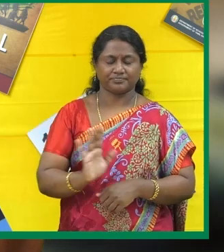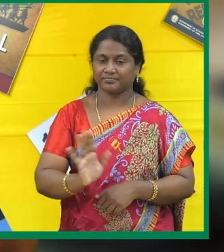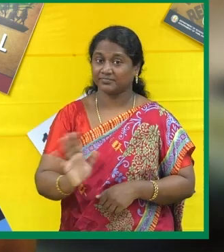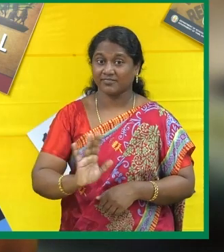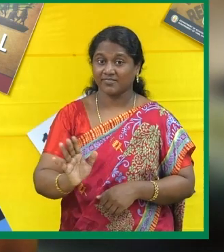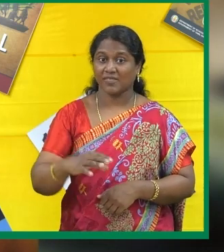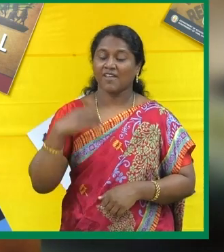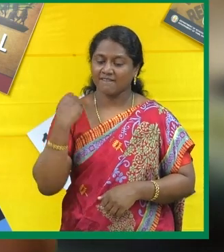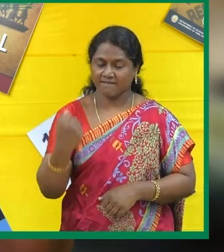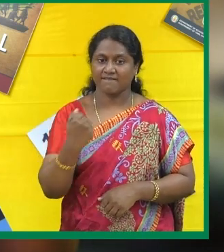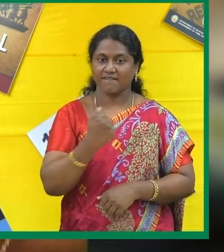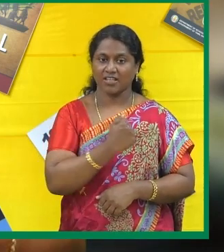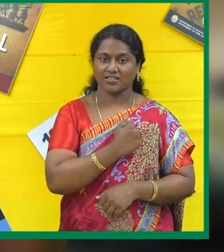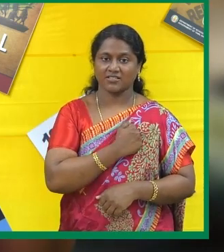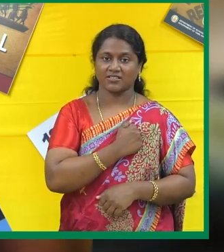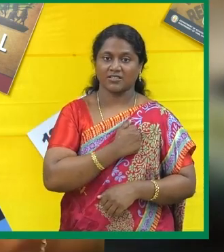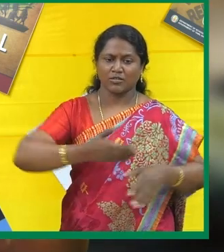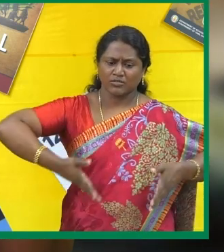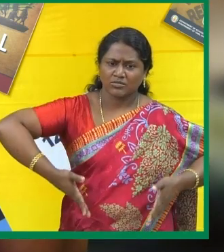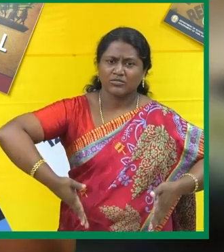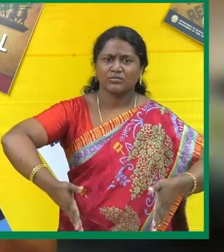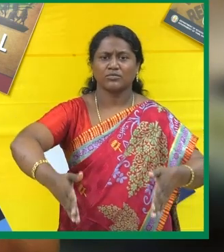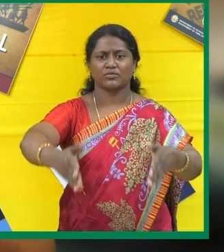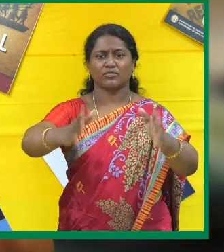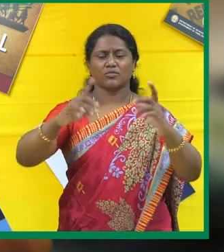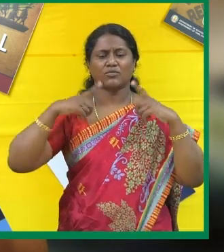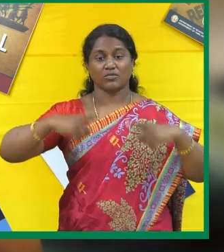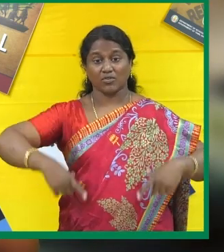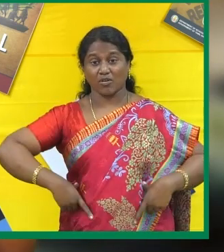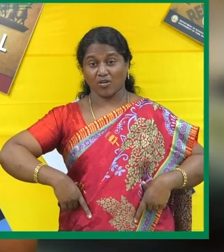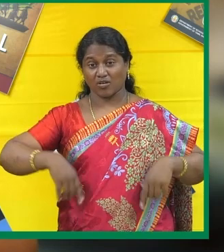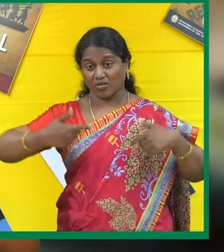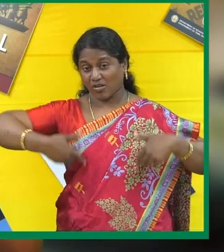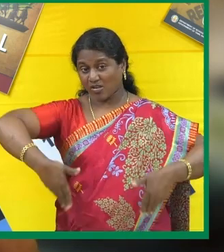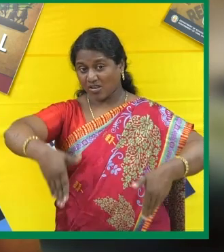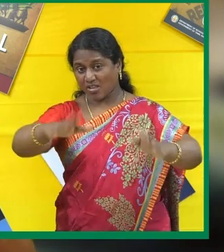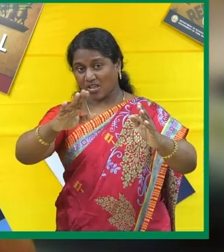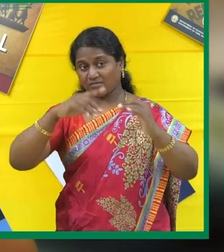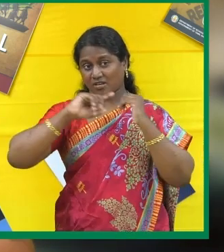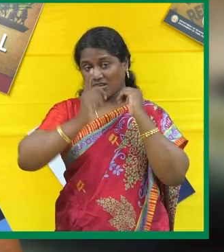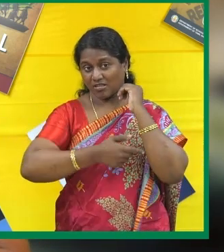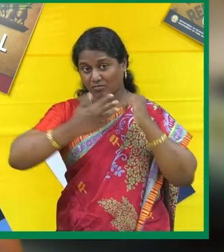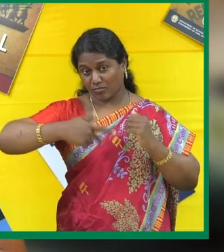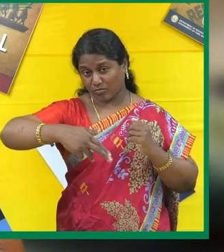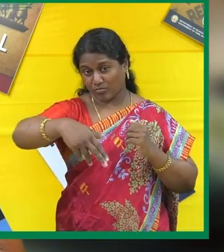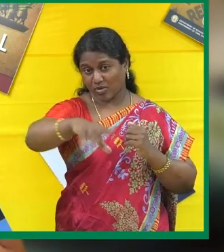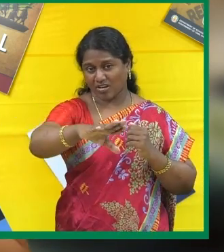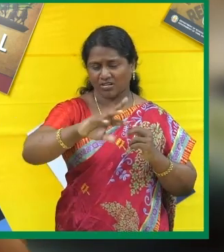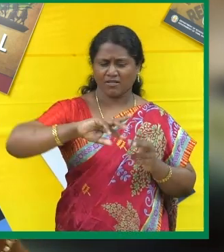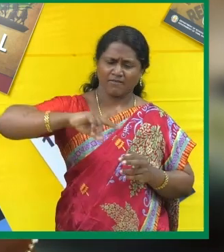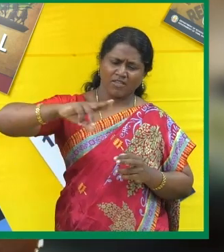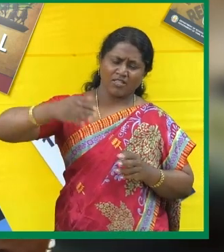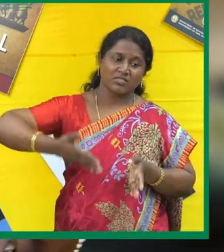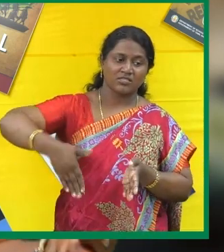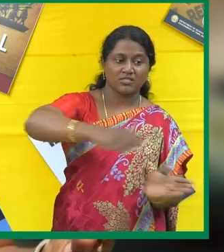with confidence, you go on in your road of life. The road is last turn. Every place have a turn. In your,